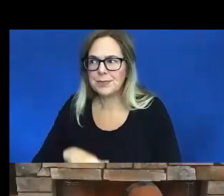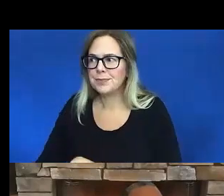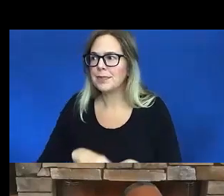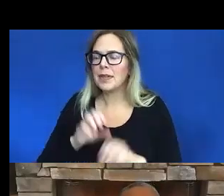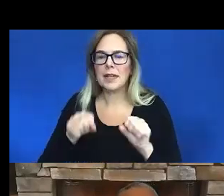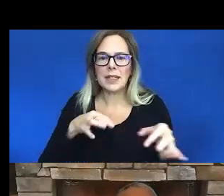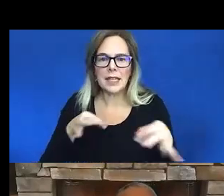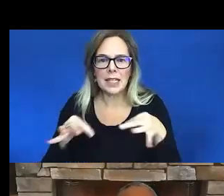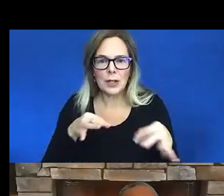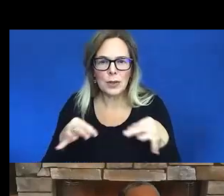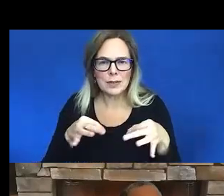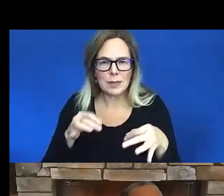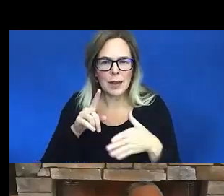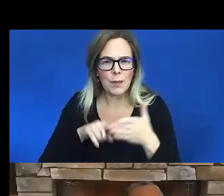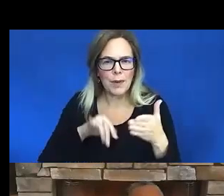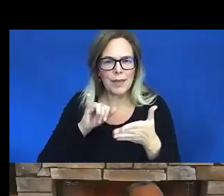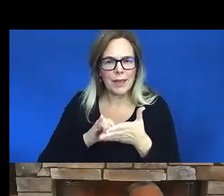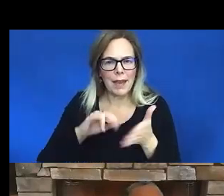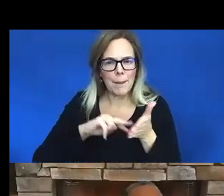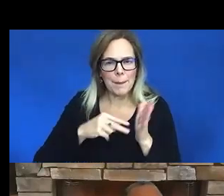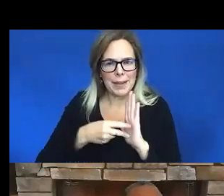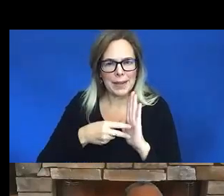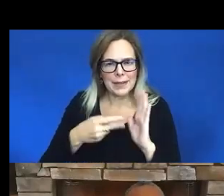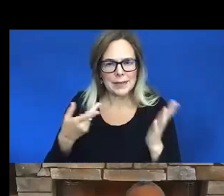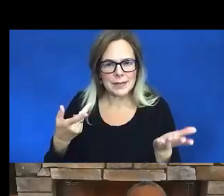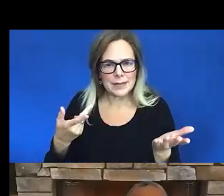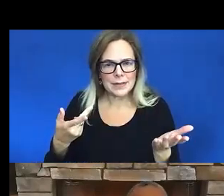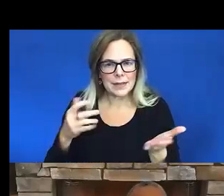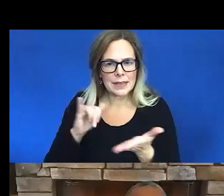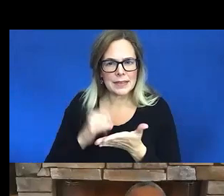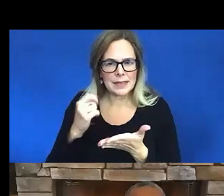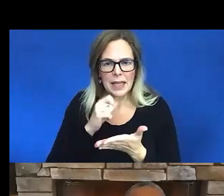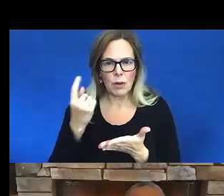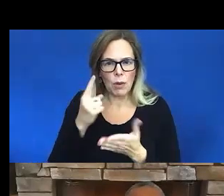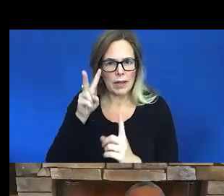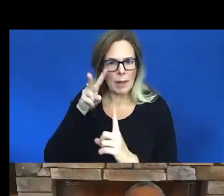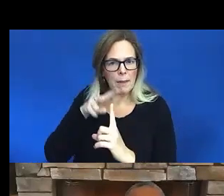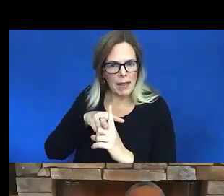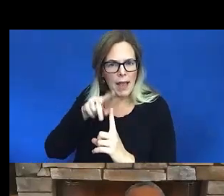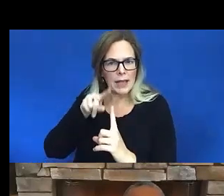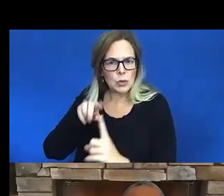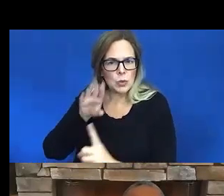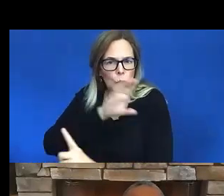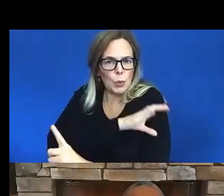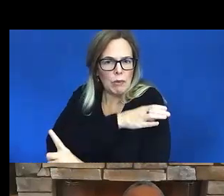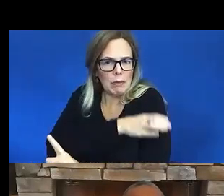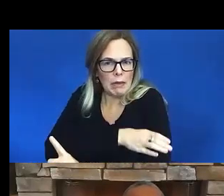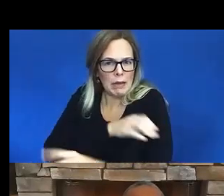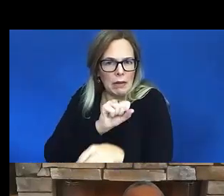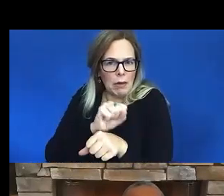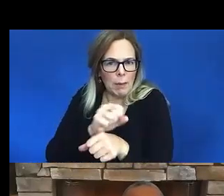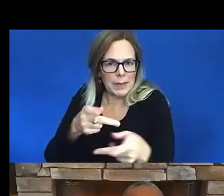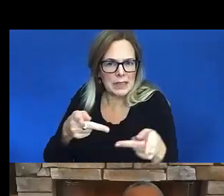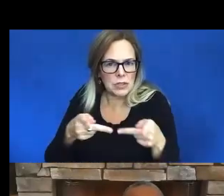ladder promotion means? And does that only apply to clinical positions? No, there could be career ladders